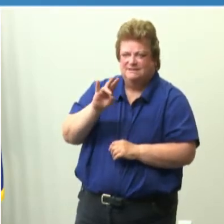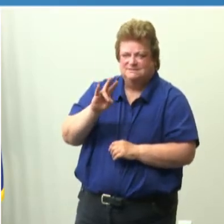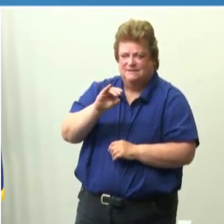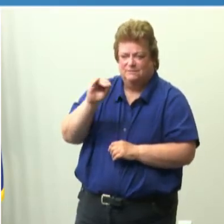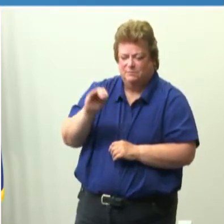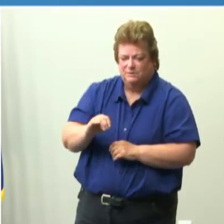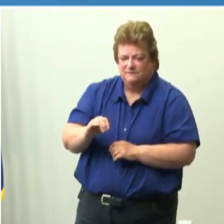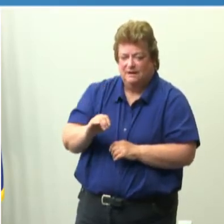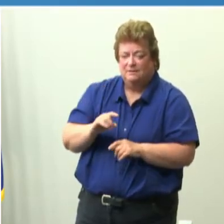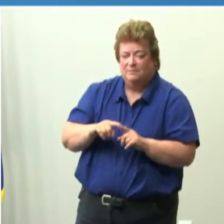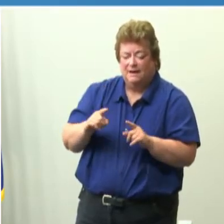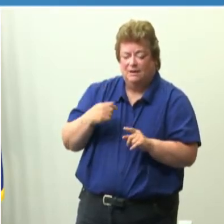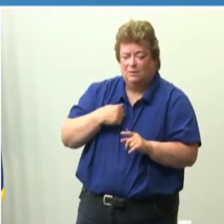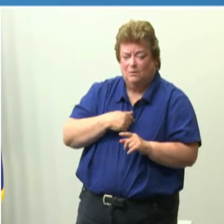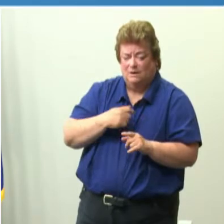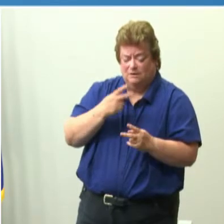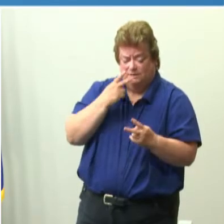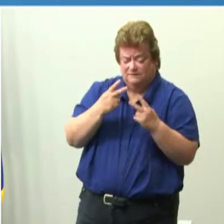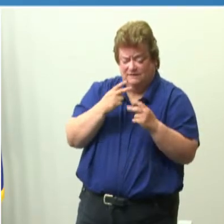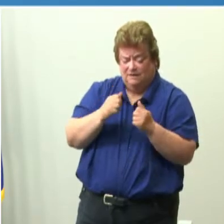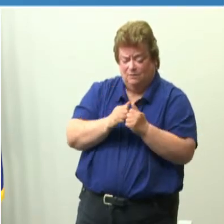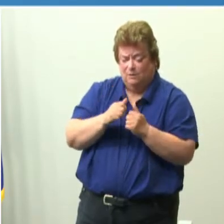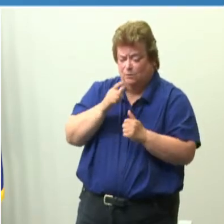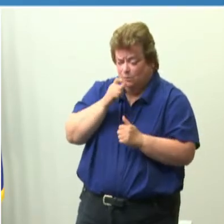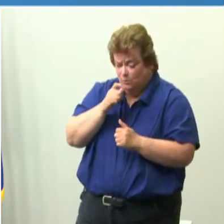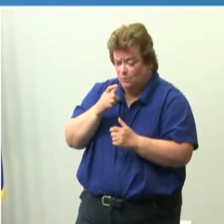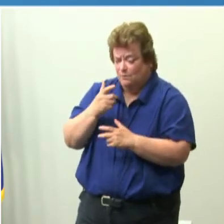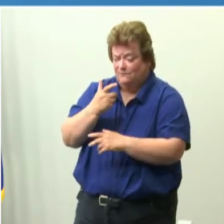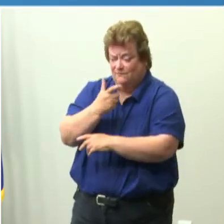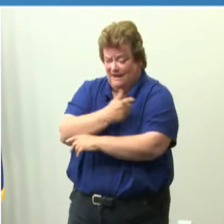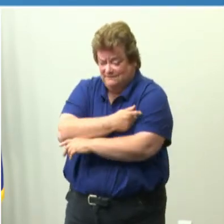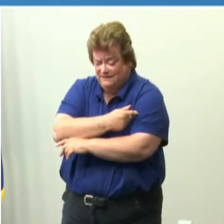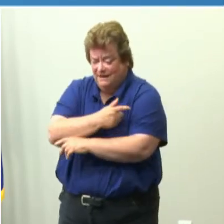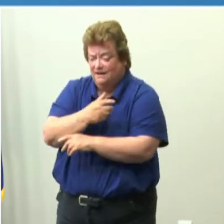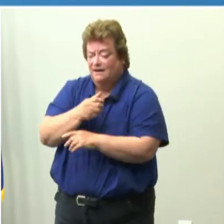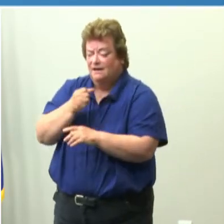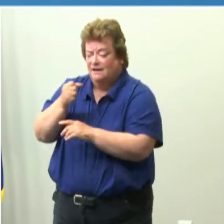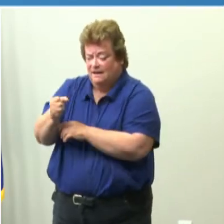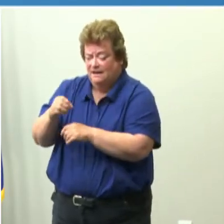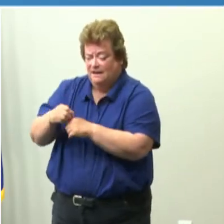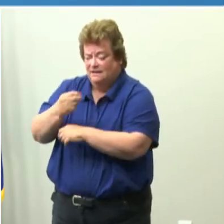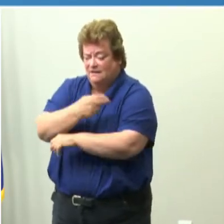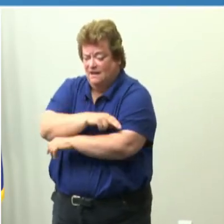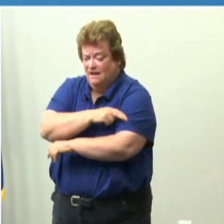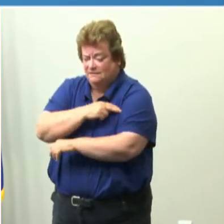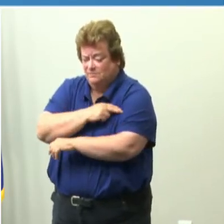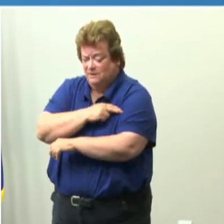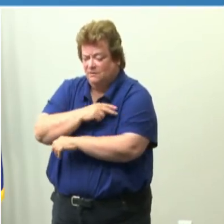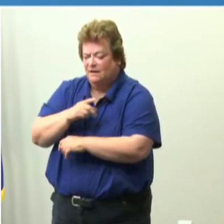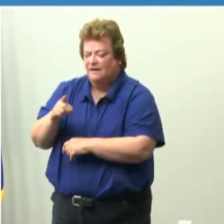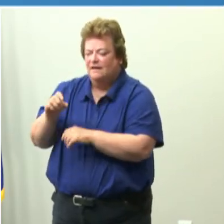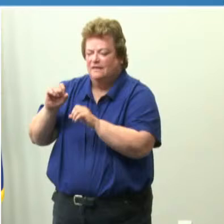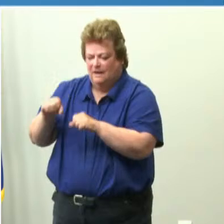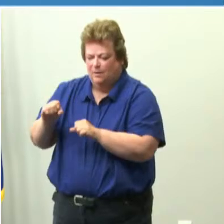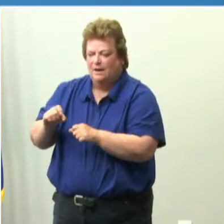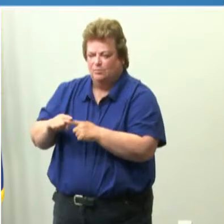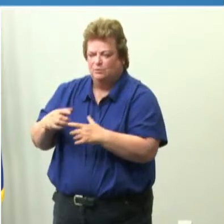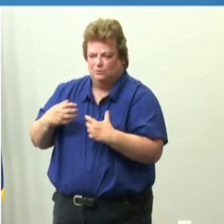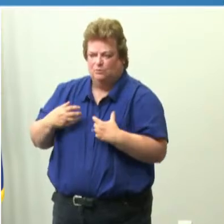we are seeing, even with the vaccinated individuals that end up hospitalized, they are able to